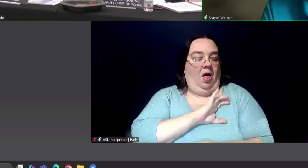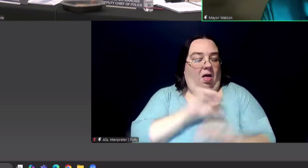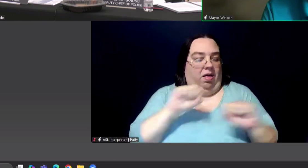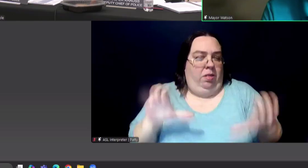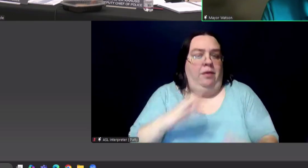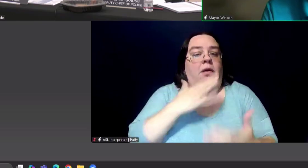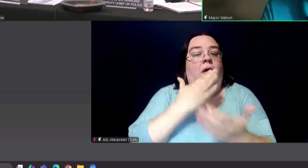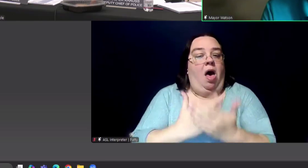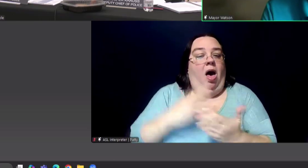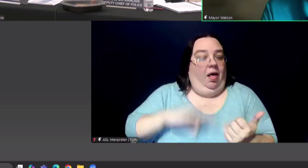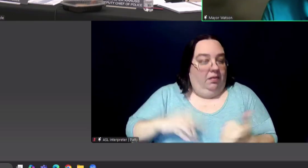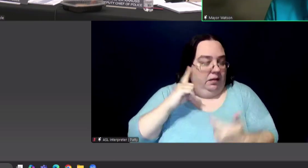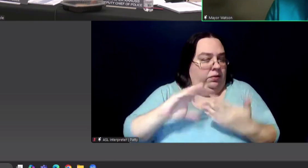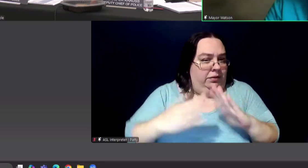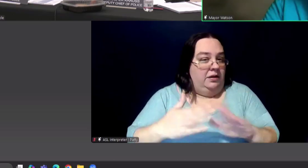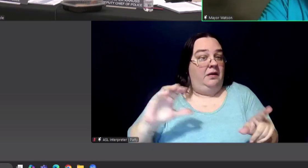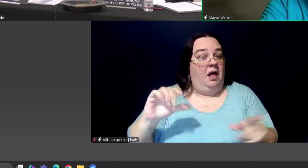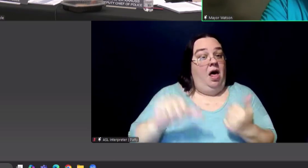Chief, do you want to add anything?